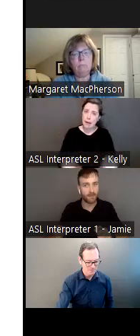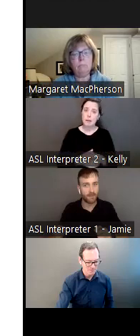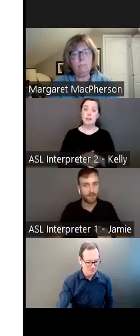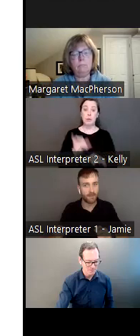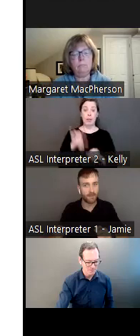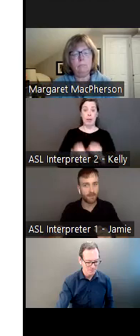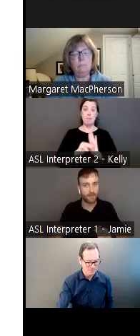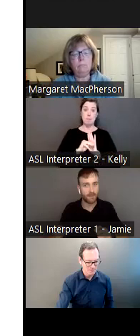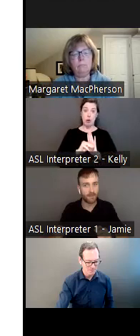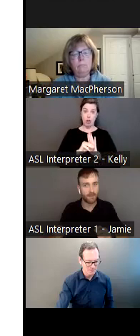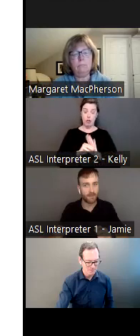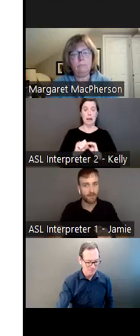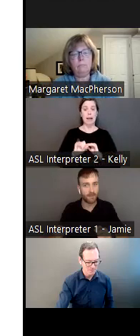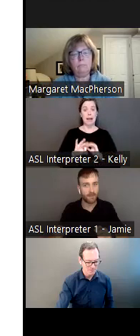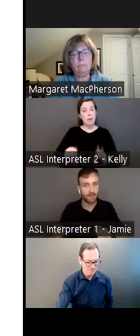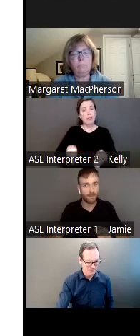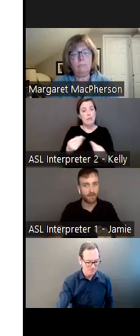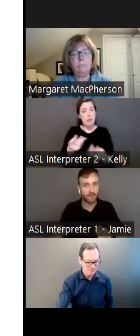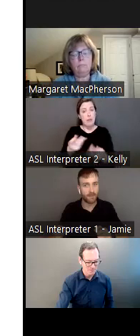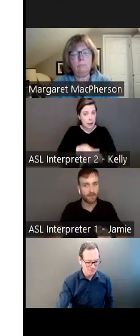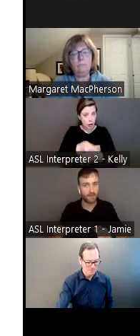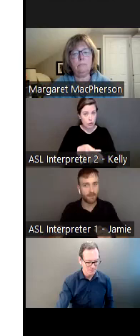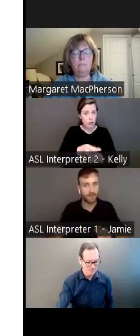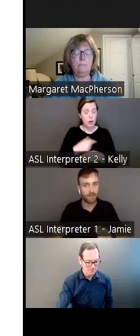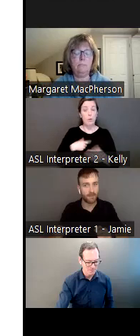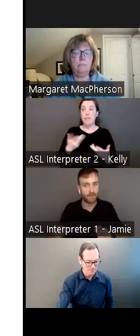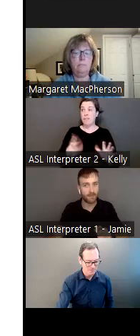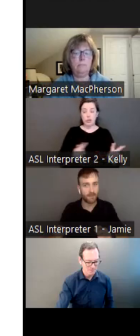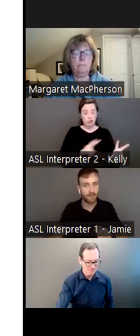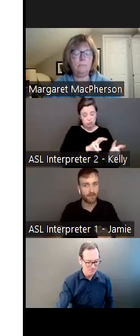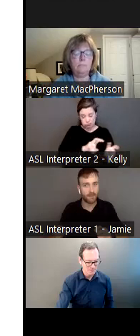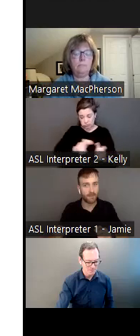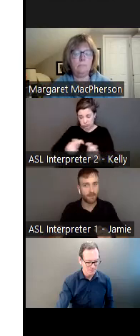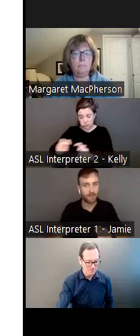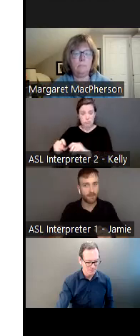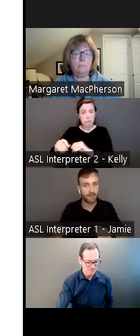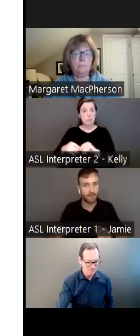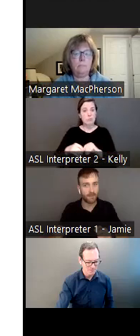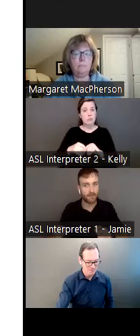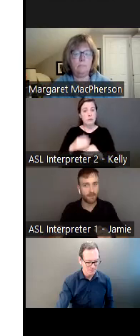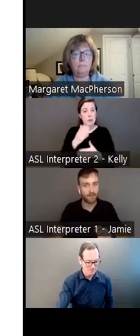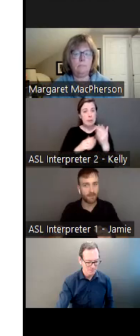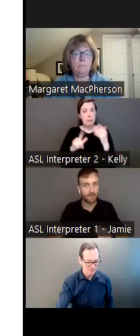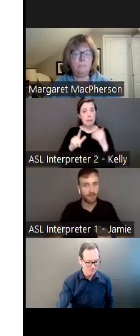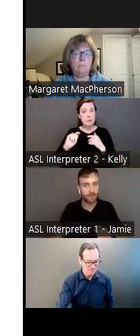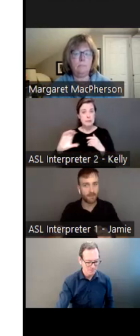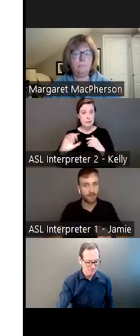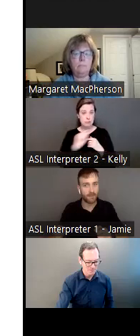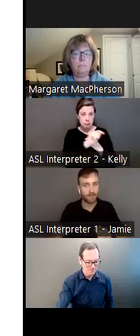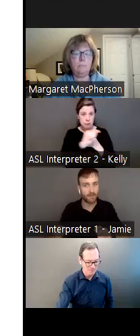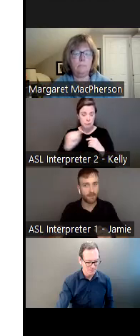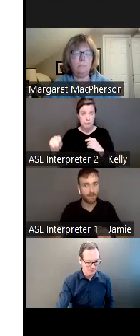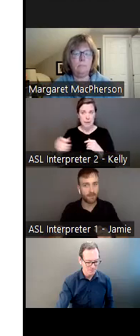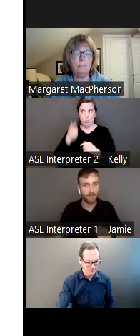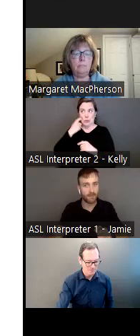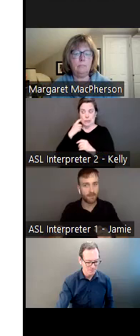this equity-oriented way, and we've done longitudinal analysis in a number of primary care sites, for example, and then more recently with emergency